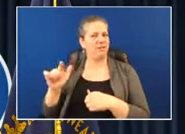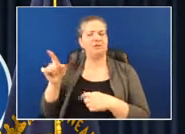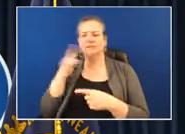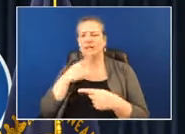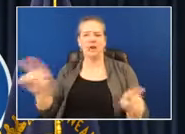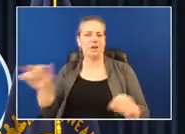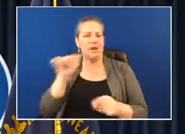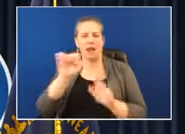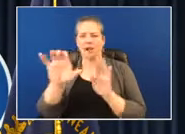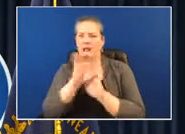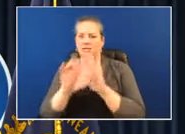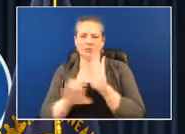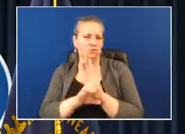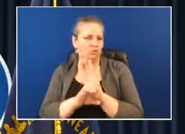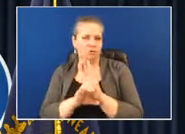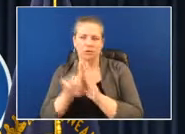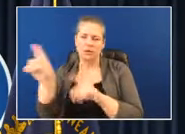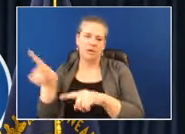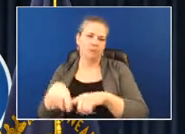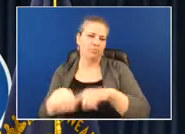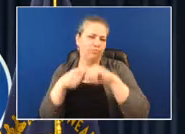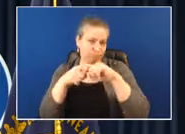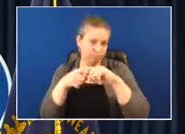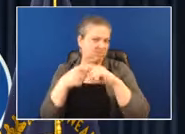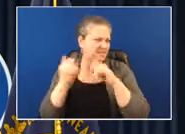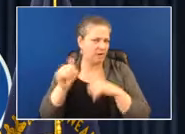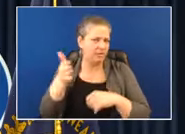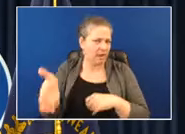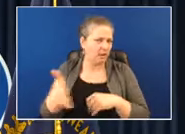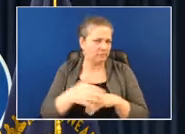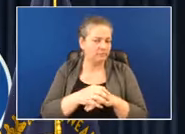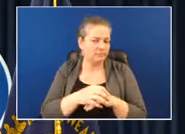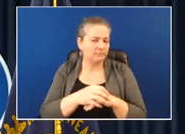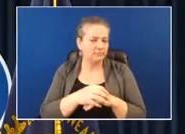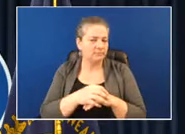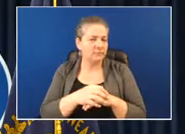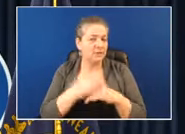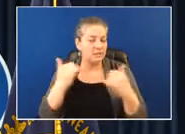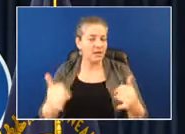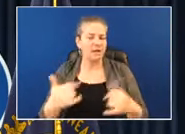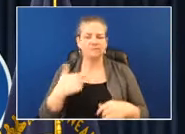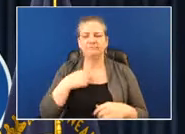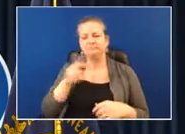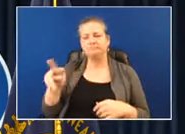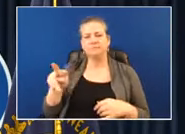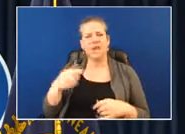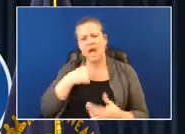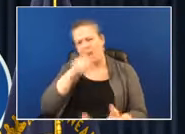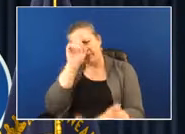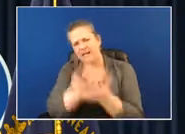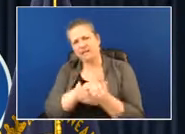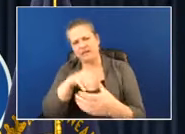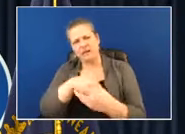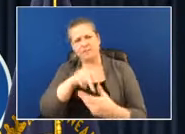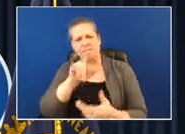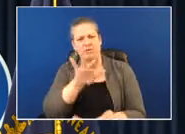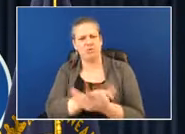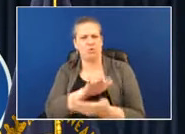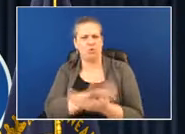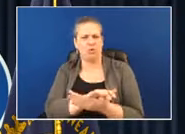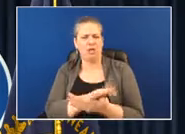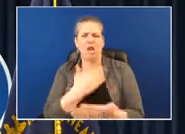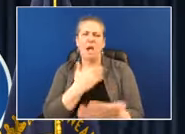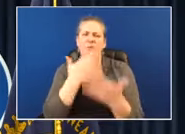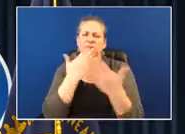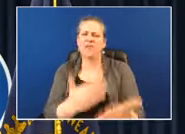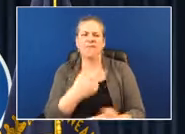still in place. For those reasons, but mainly for my belief in our public schools and my gratitude for what they did for me